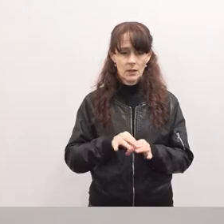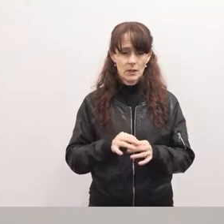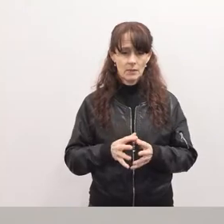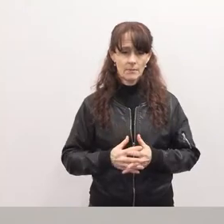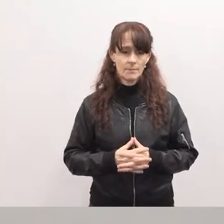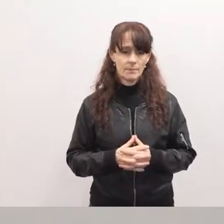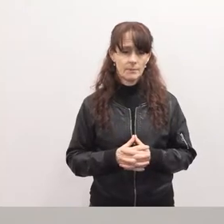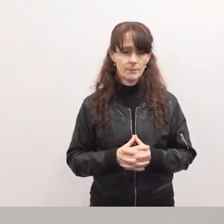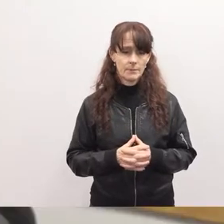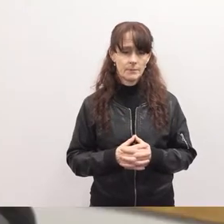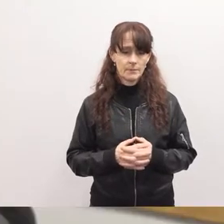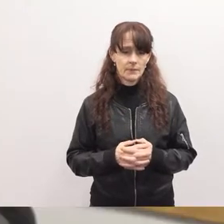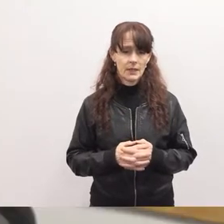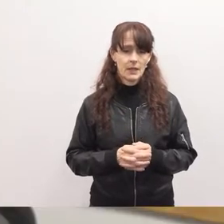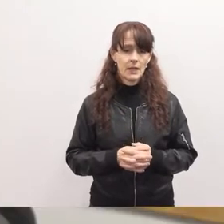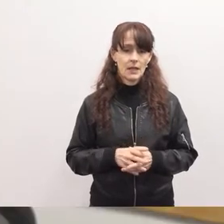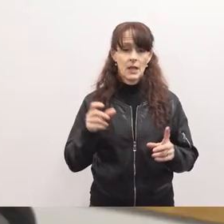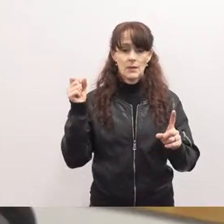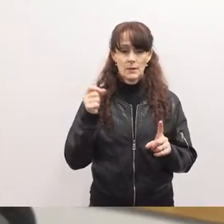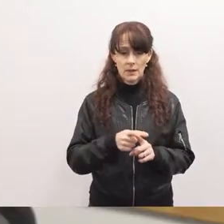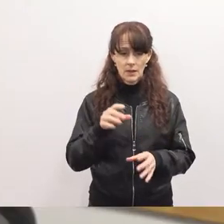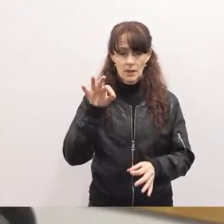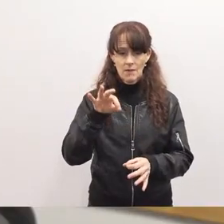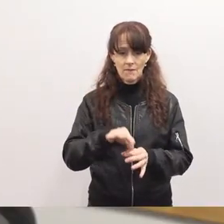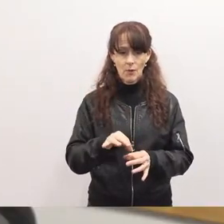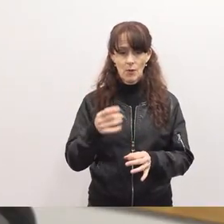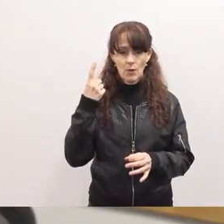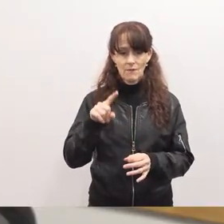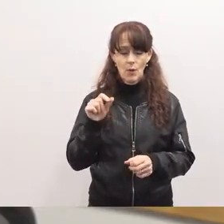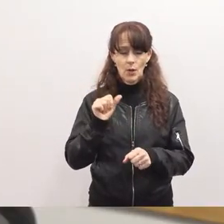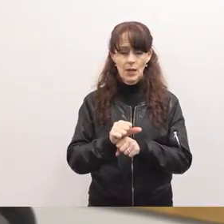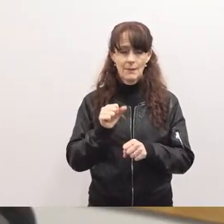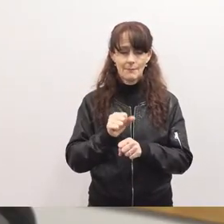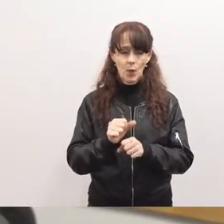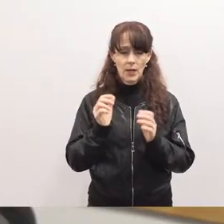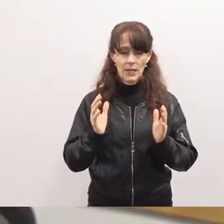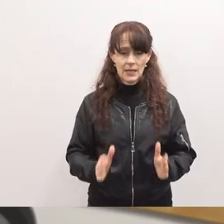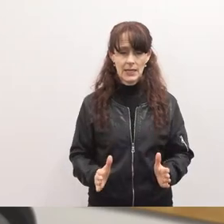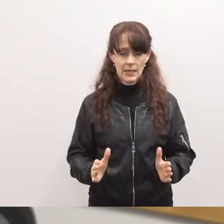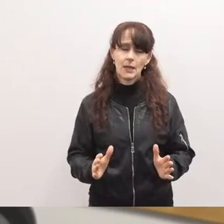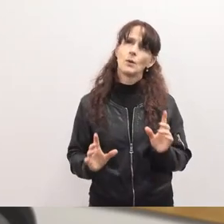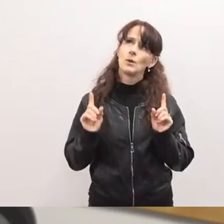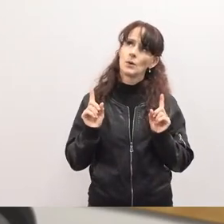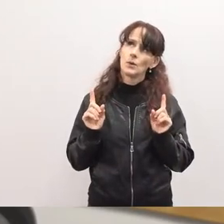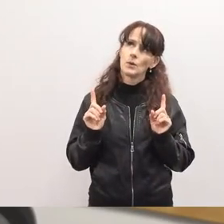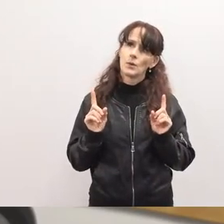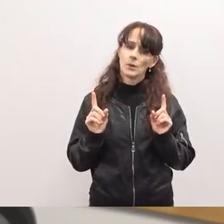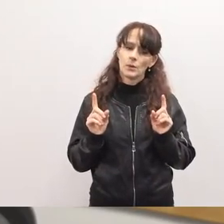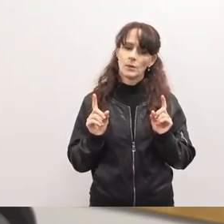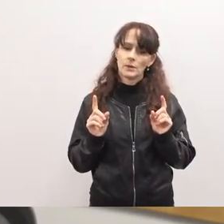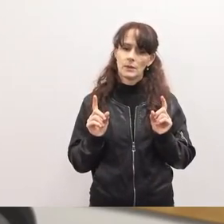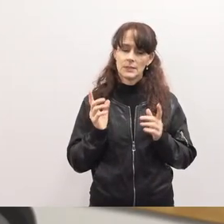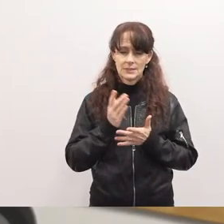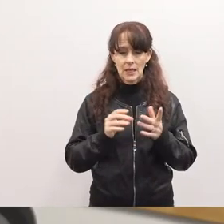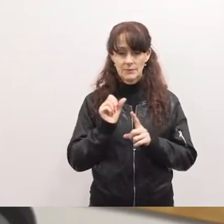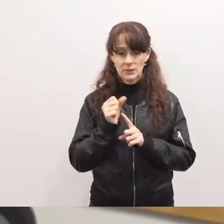situation? If you were specifically voting for an employee who was, couple different